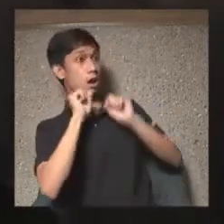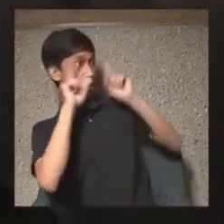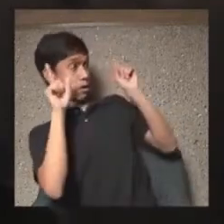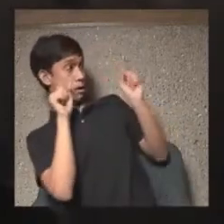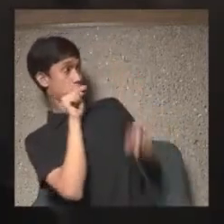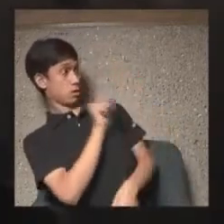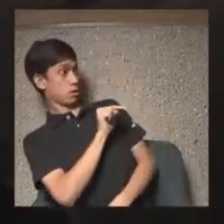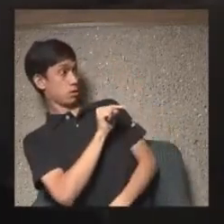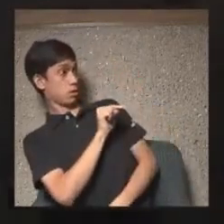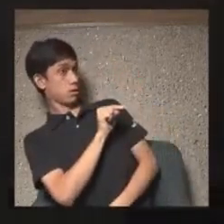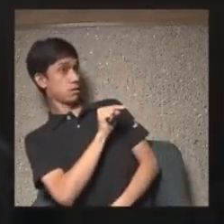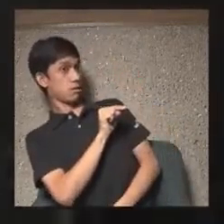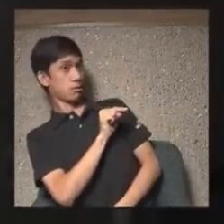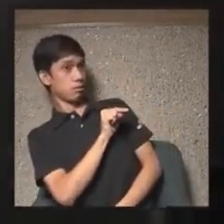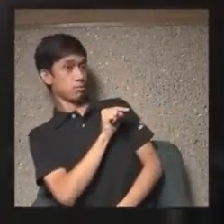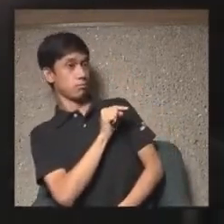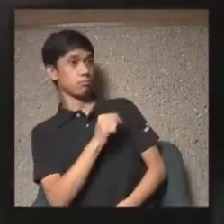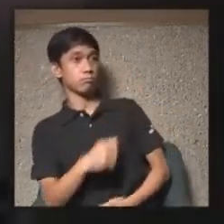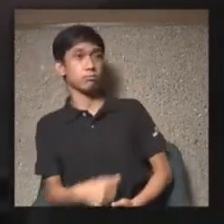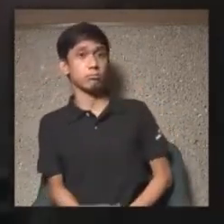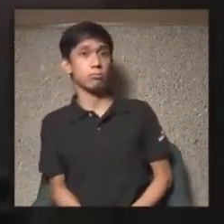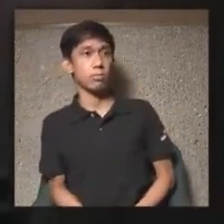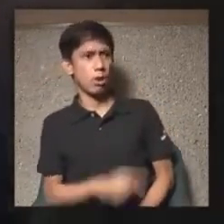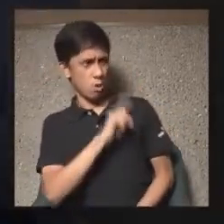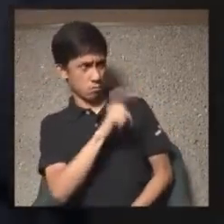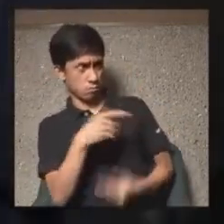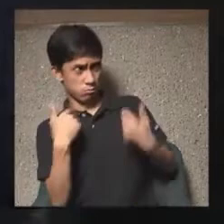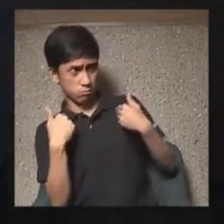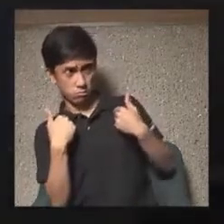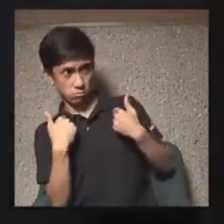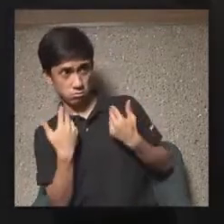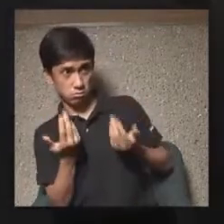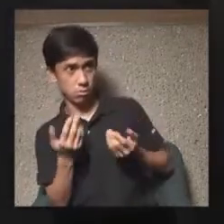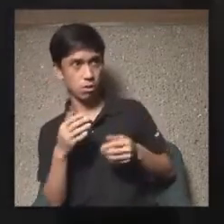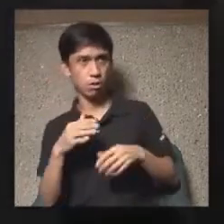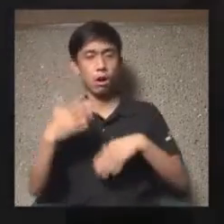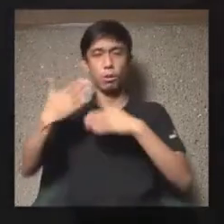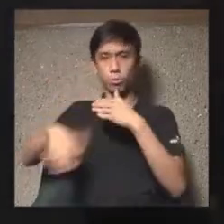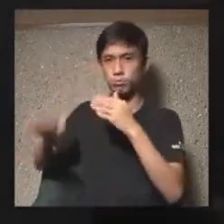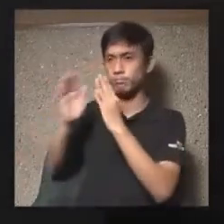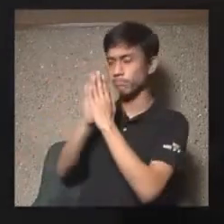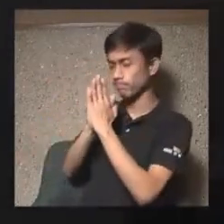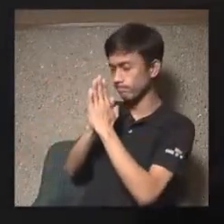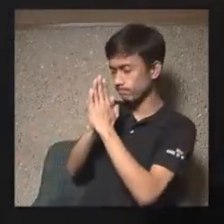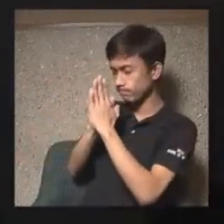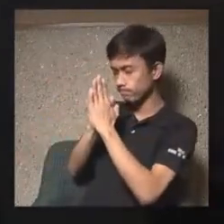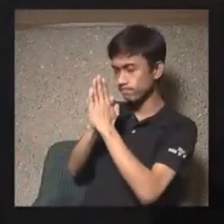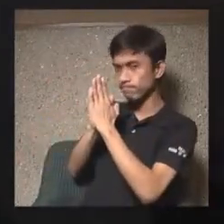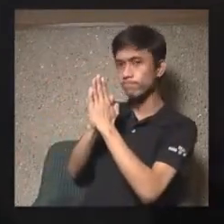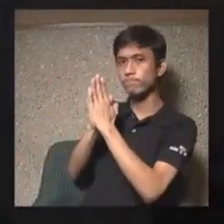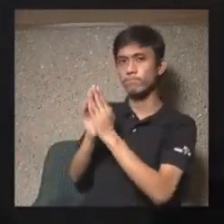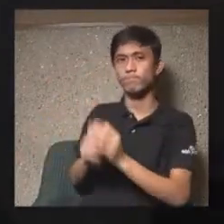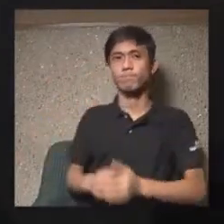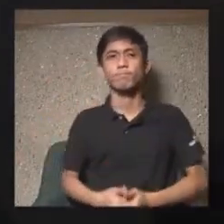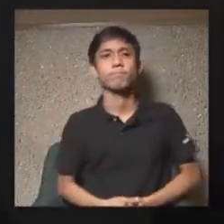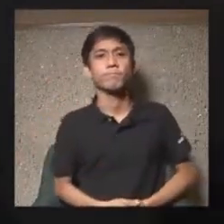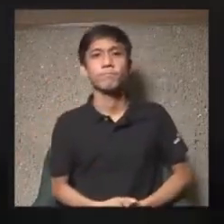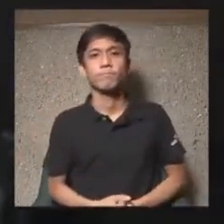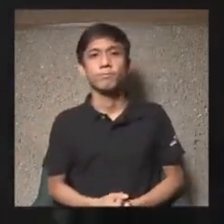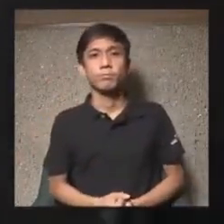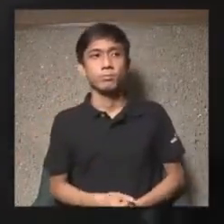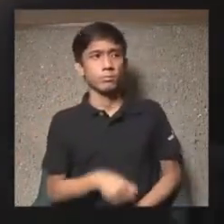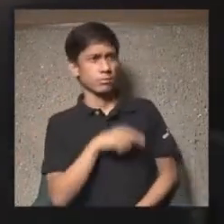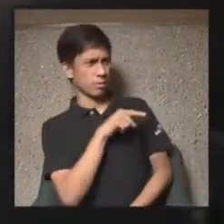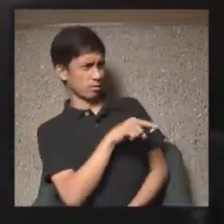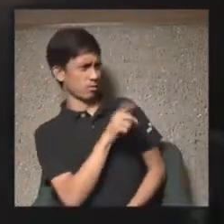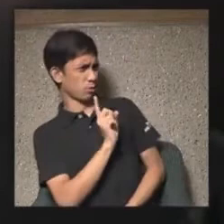floor. And then after I said amen, she said, what just happened? And then